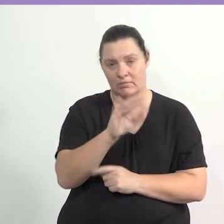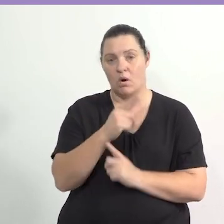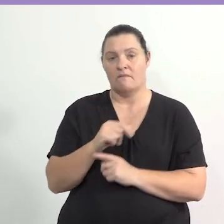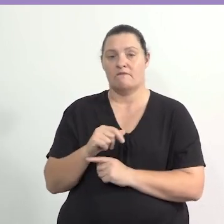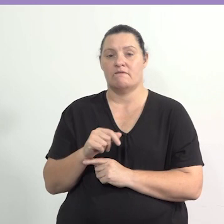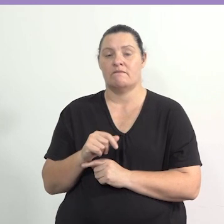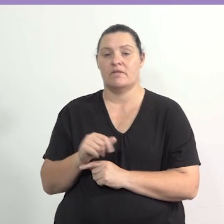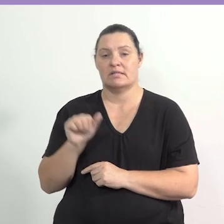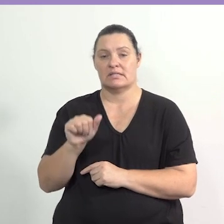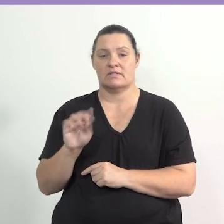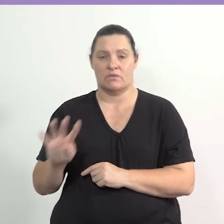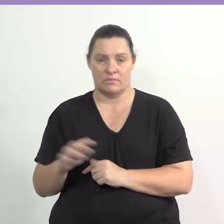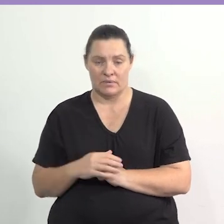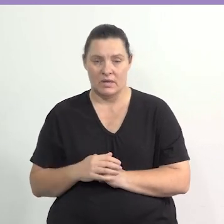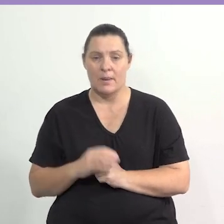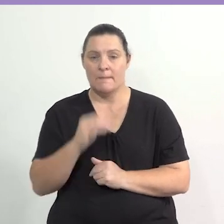of